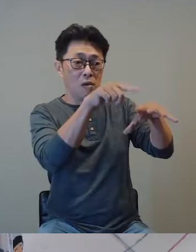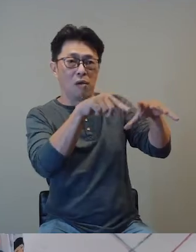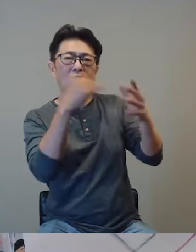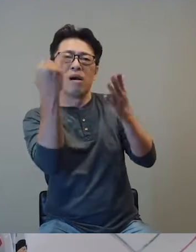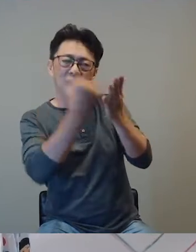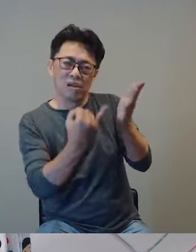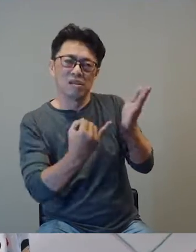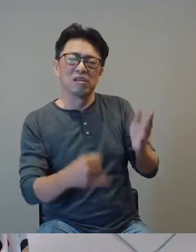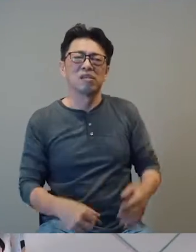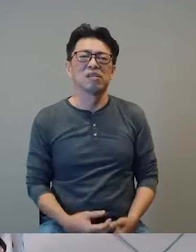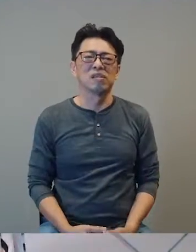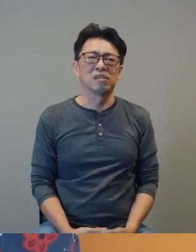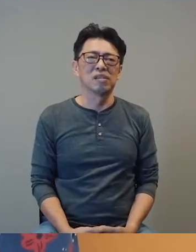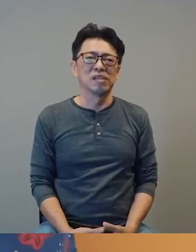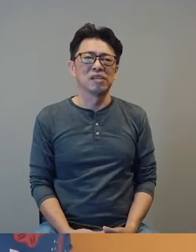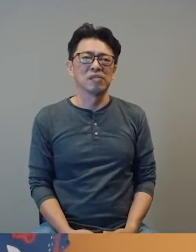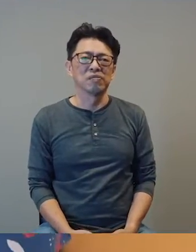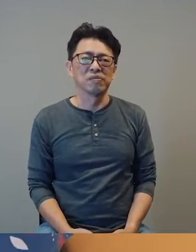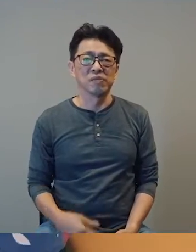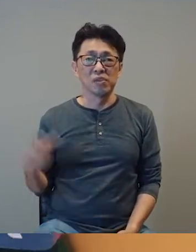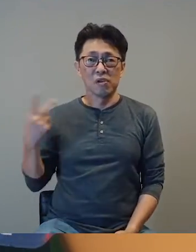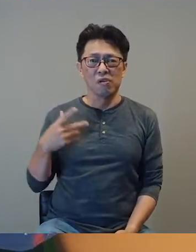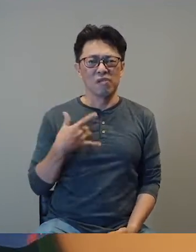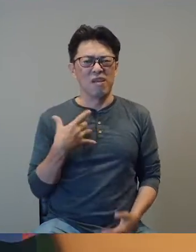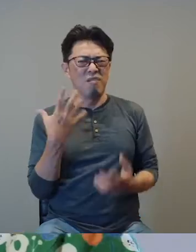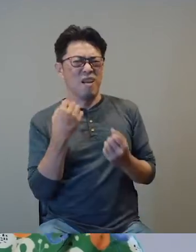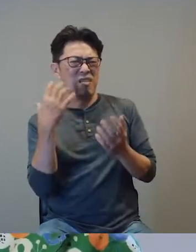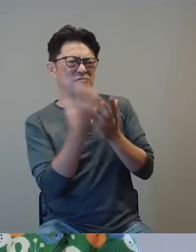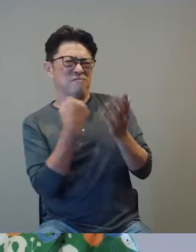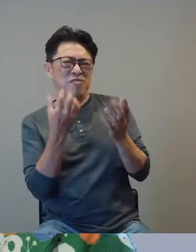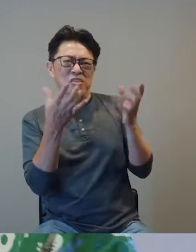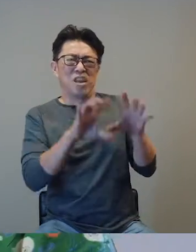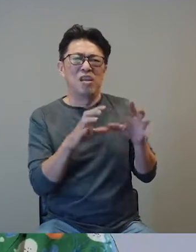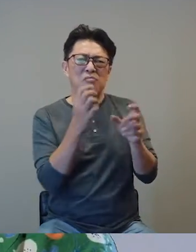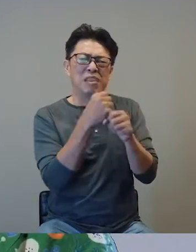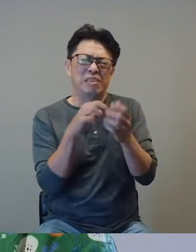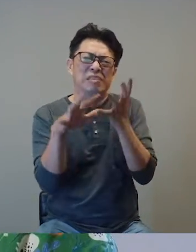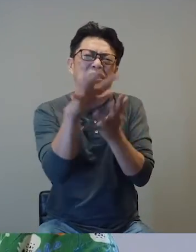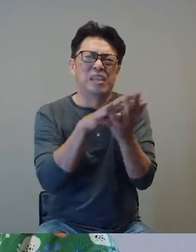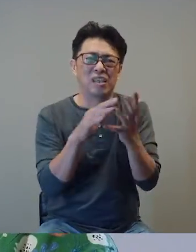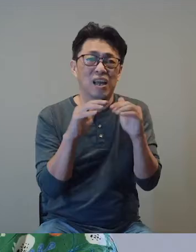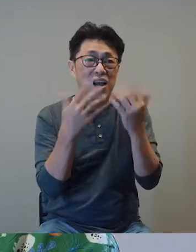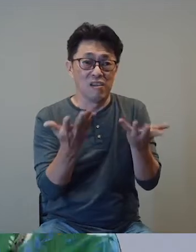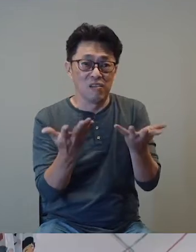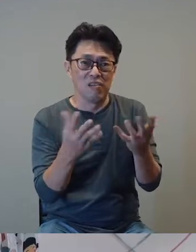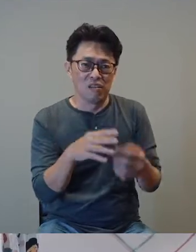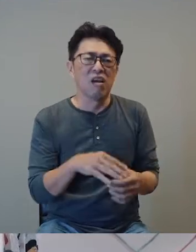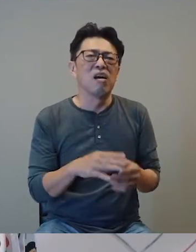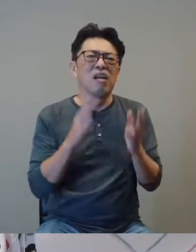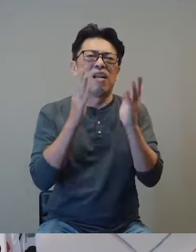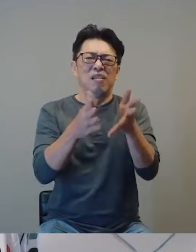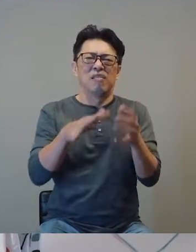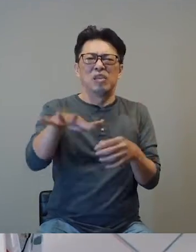and like really in an artwork. With this residency, we felt like we wanted to grab the chance to let it get